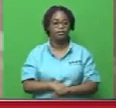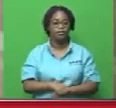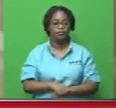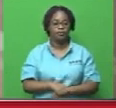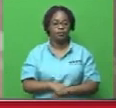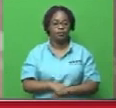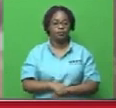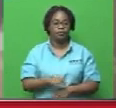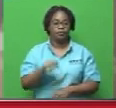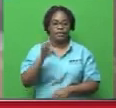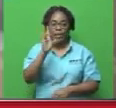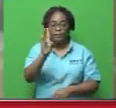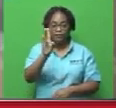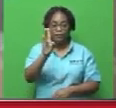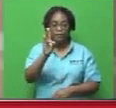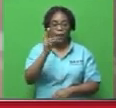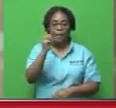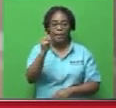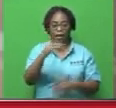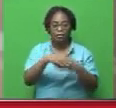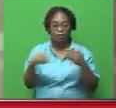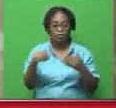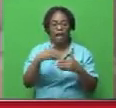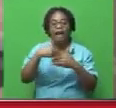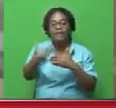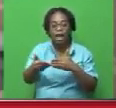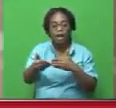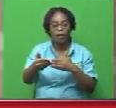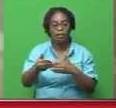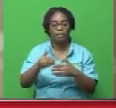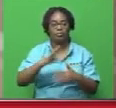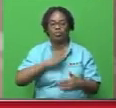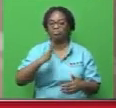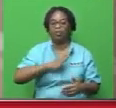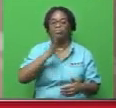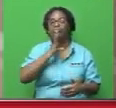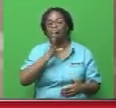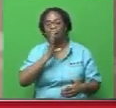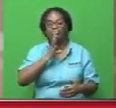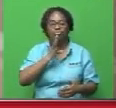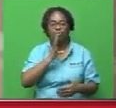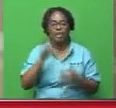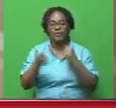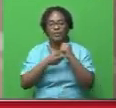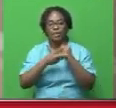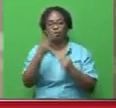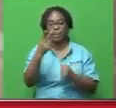$7.7 million later, when they boast about saving $2 million, the DPP cannot occupy the office. In San